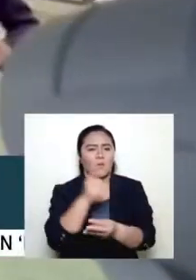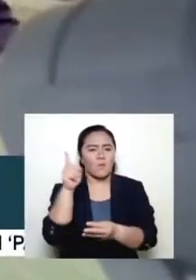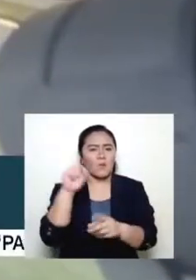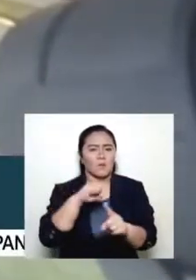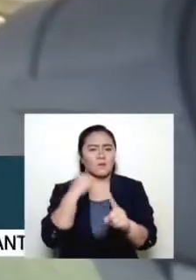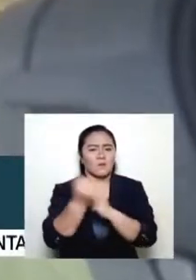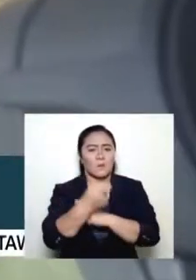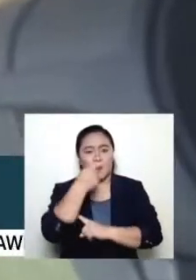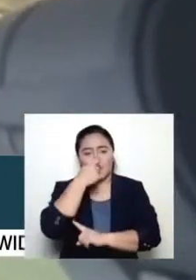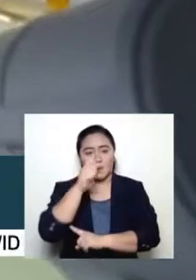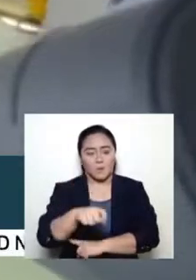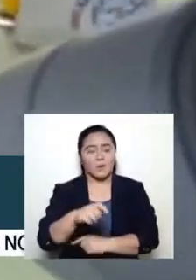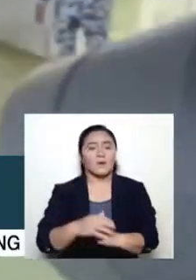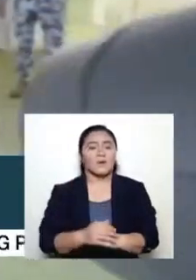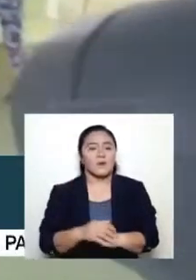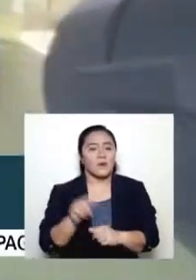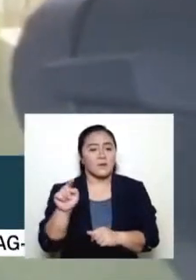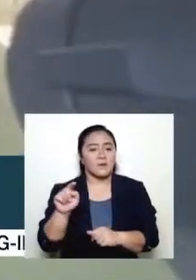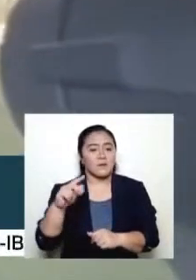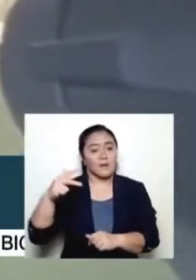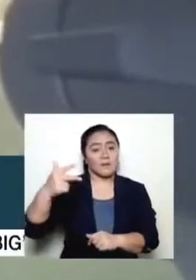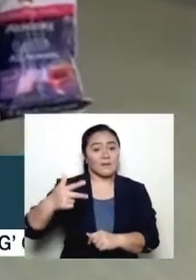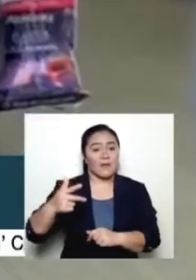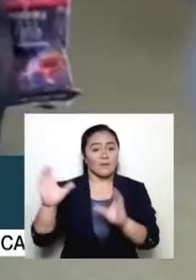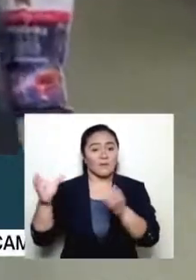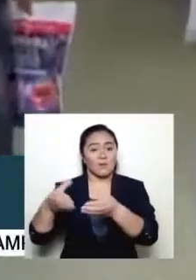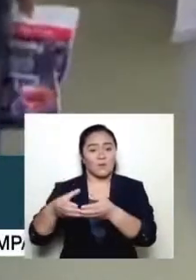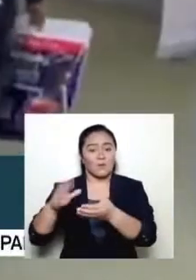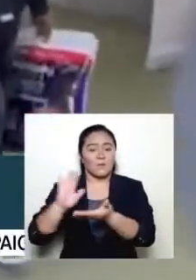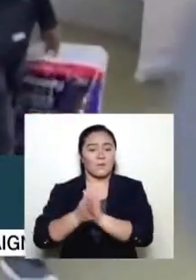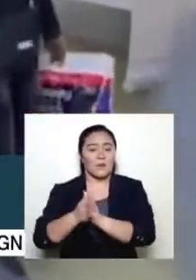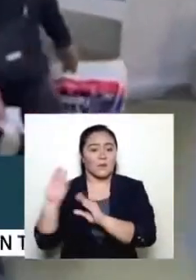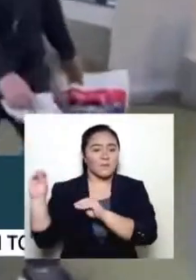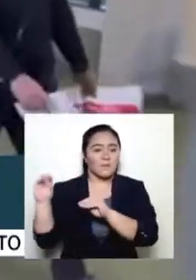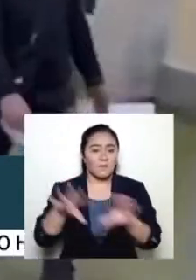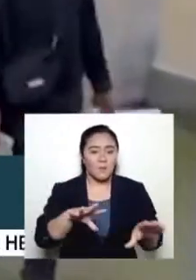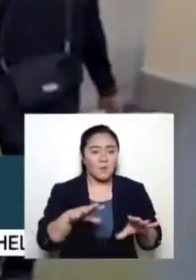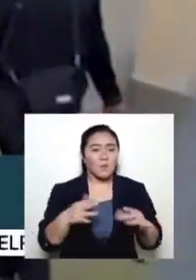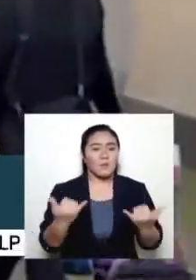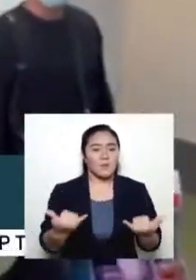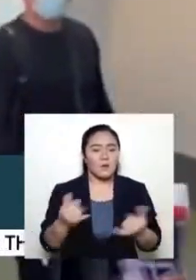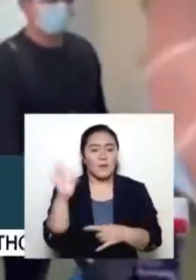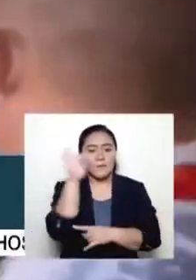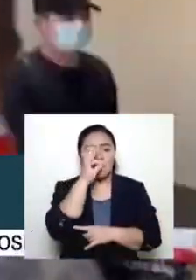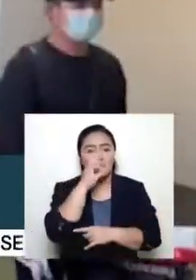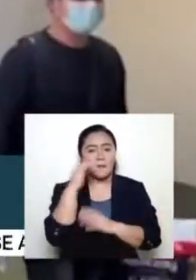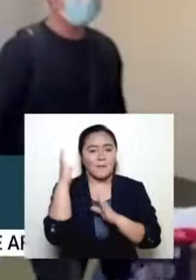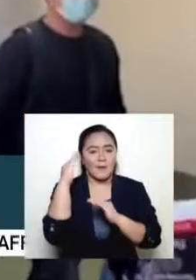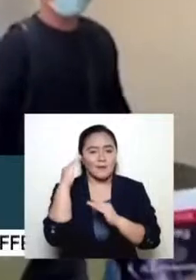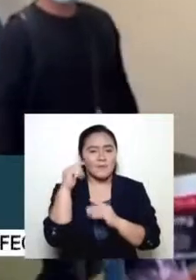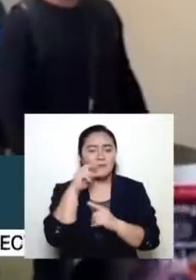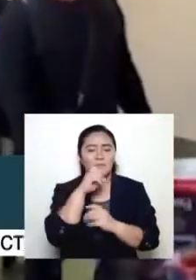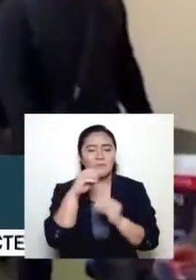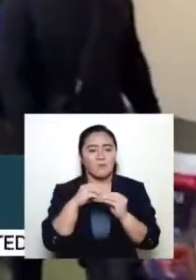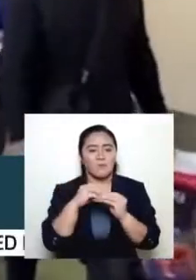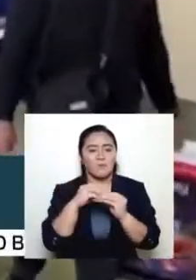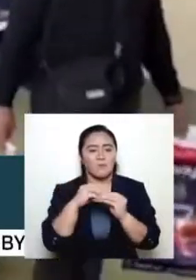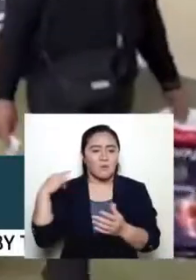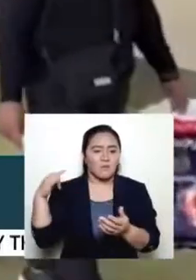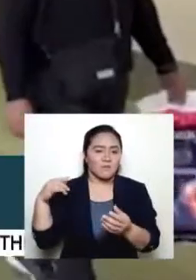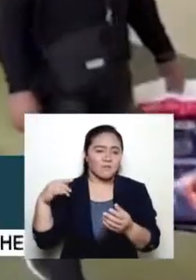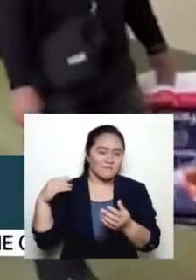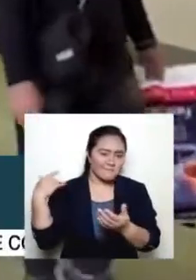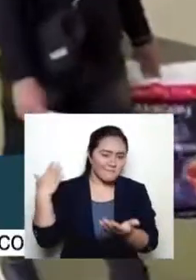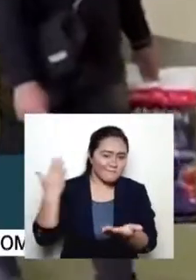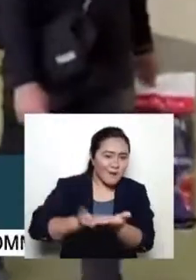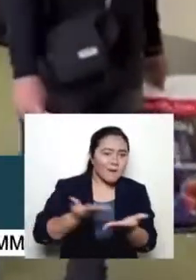Ukraine. This is the third batch of repatriates from Ukraine, and more Filipinos are expected to travel back home after the Philippine